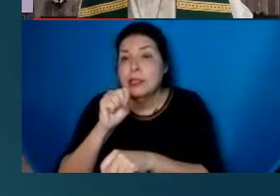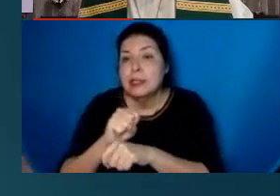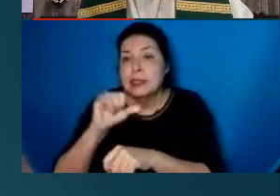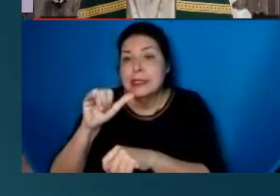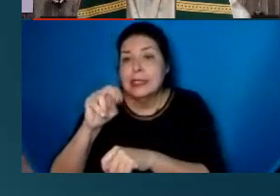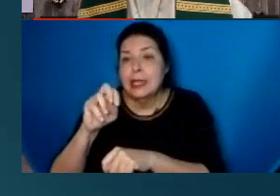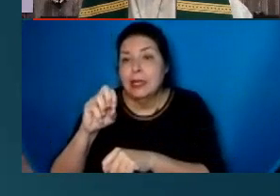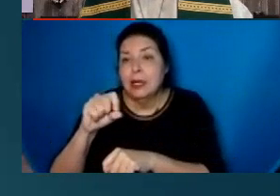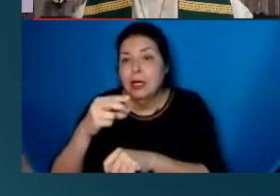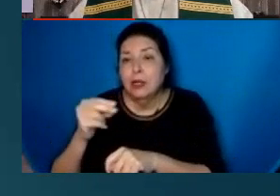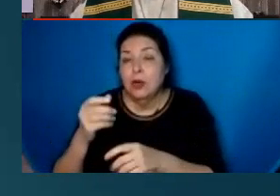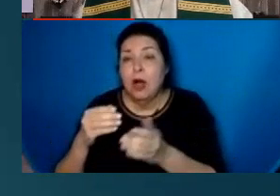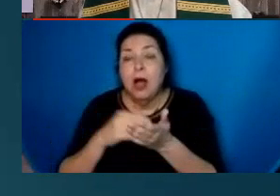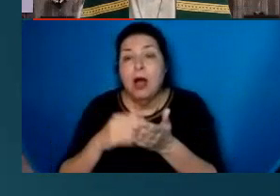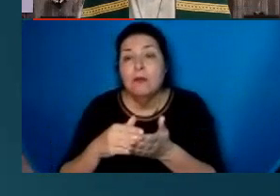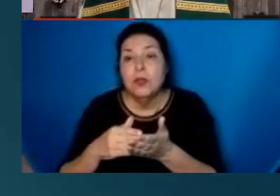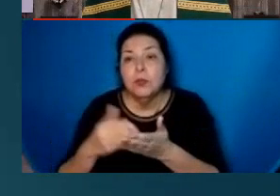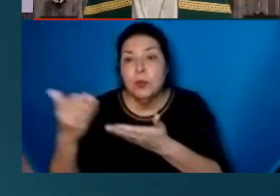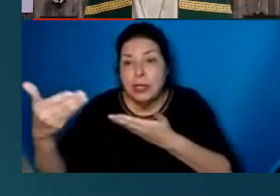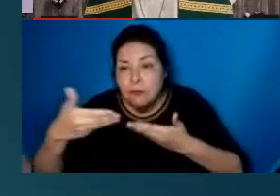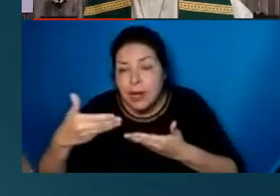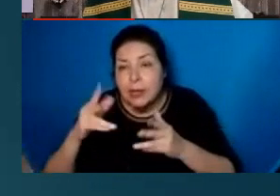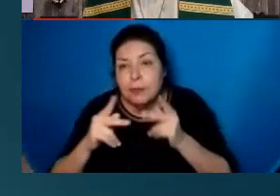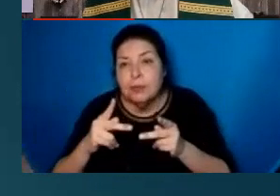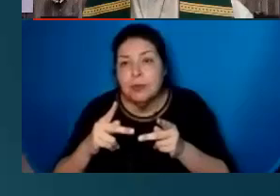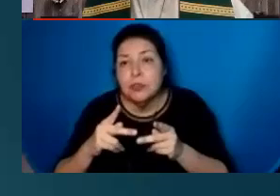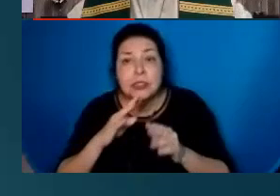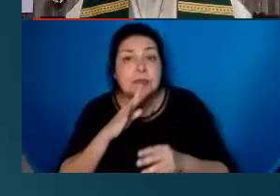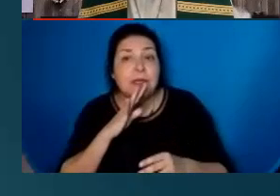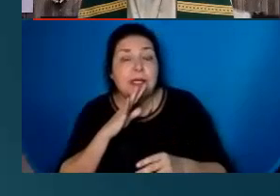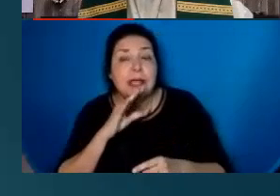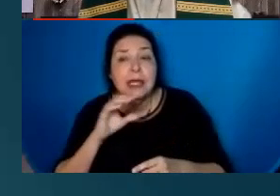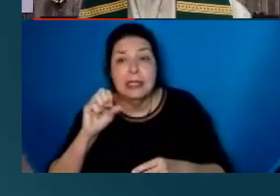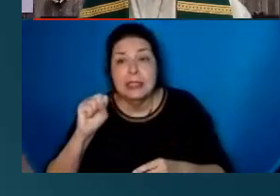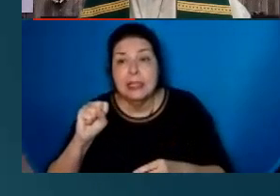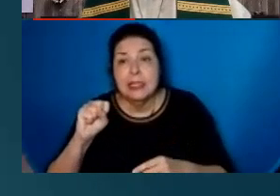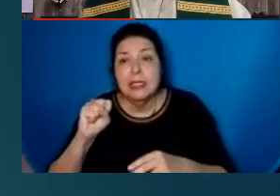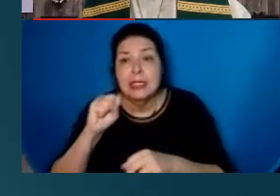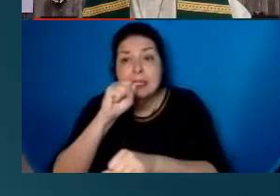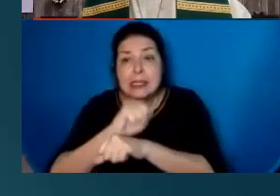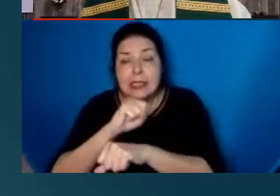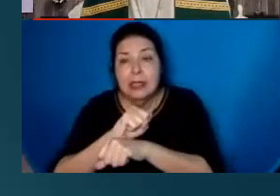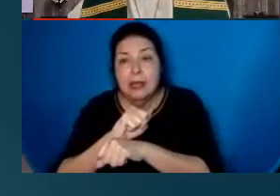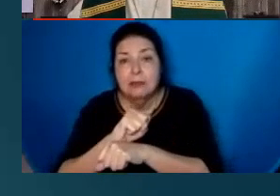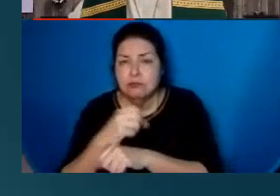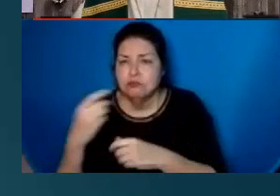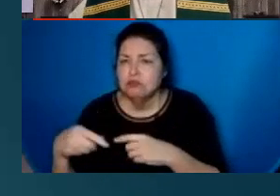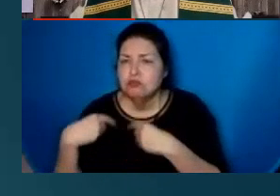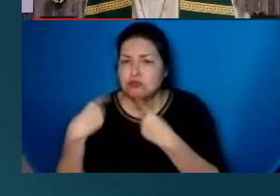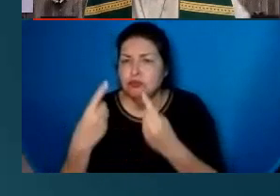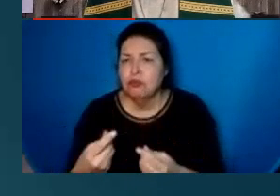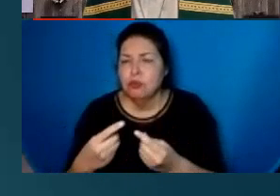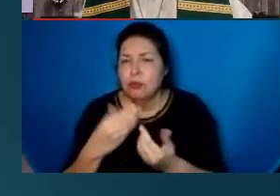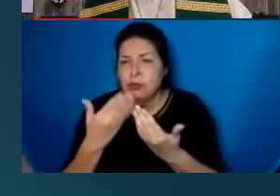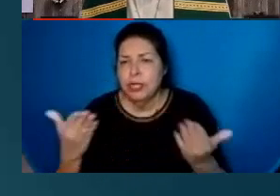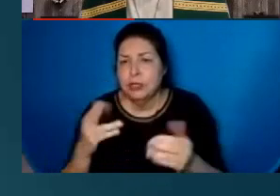to teach in their synagogue on the Sabbath. So far, things were pretty much normal. But in today's